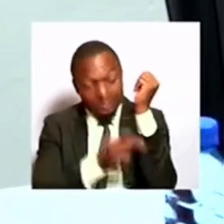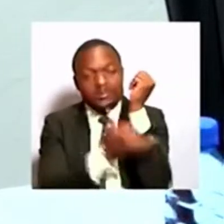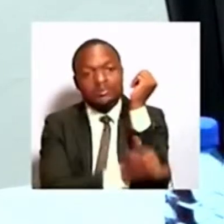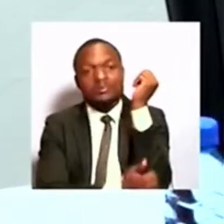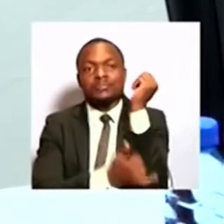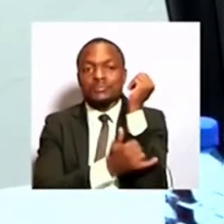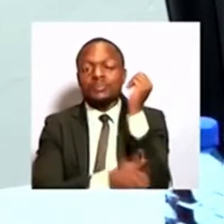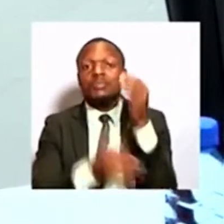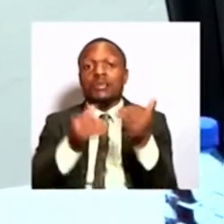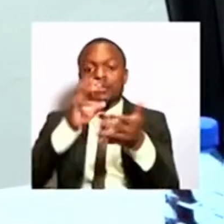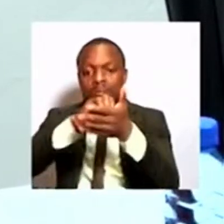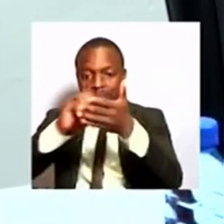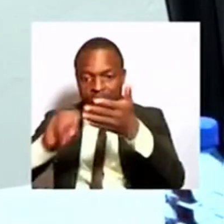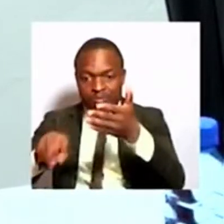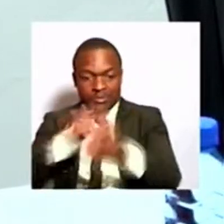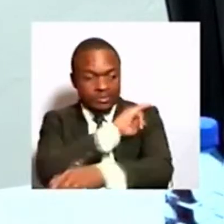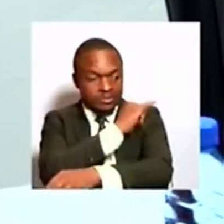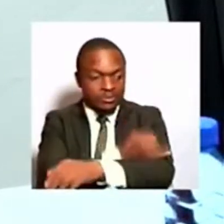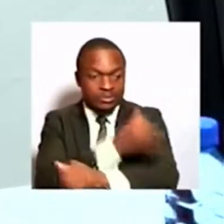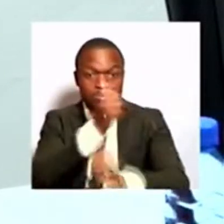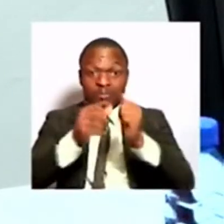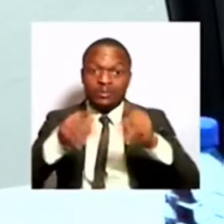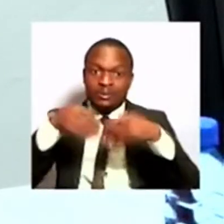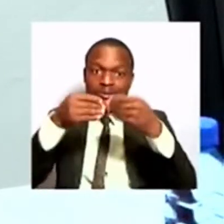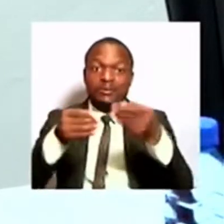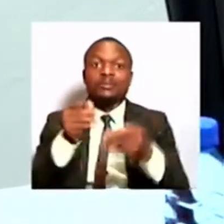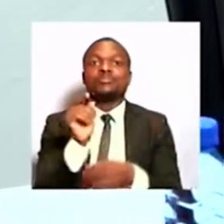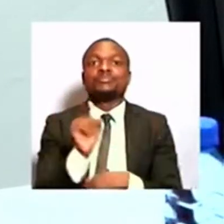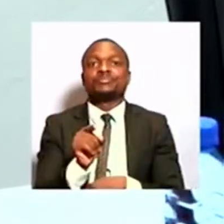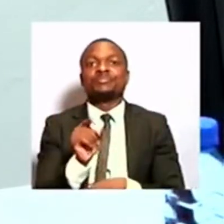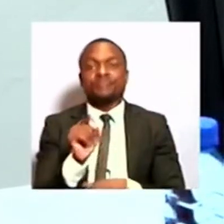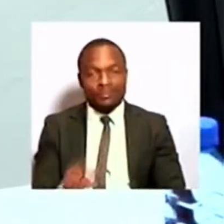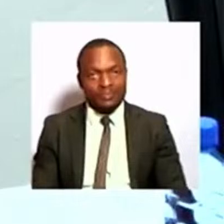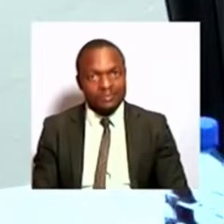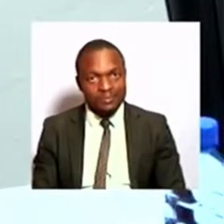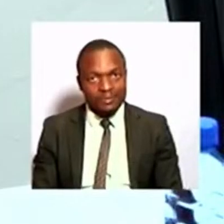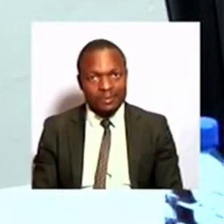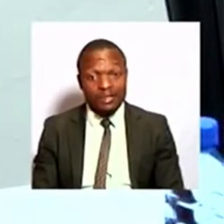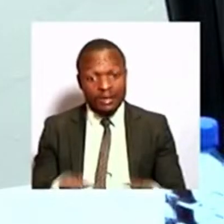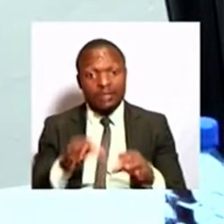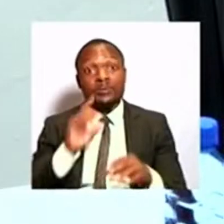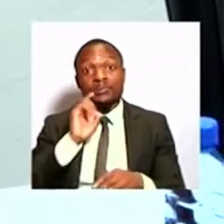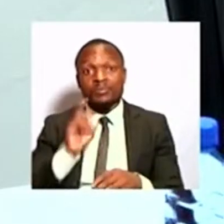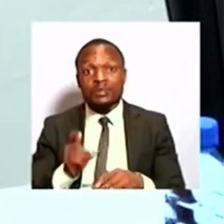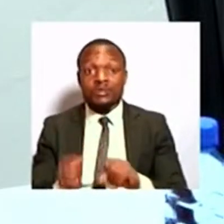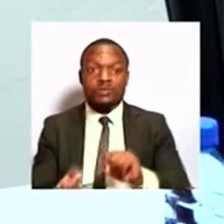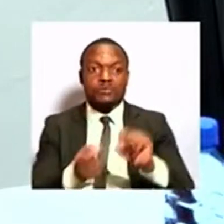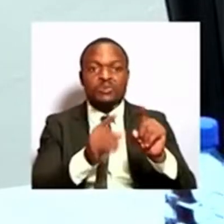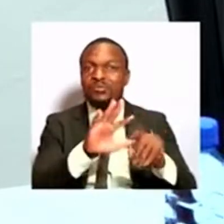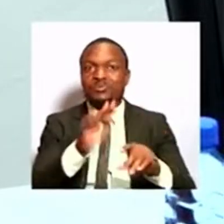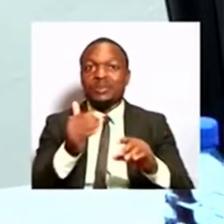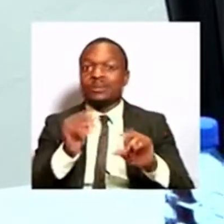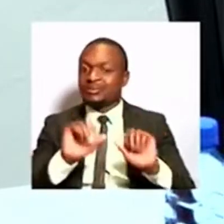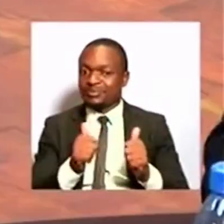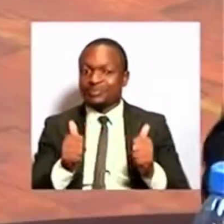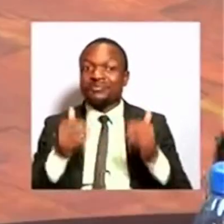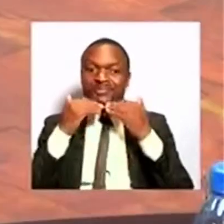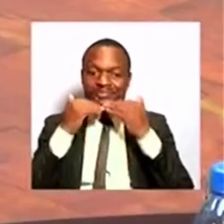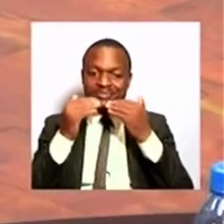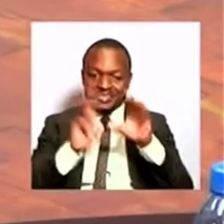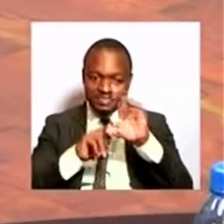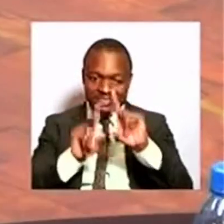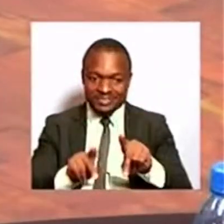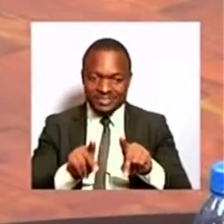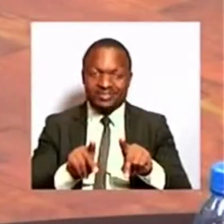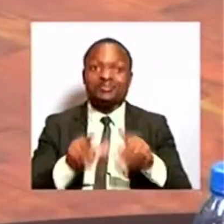I now remove the immunity that I conferred on you, and you should travel well. Obliged, Mr. Chair. Thank